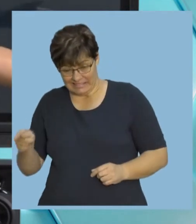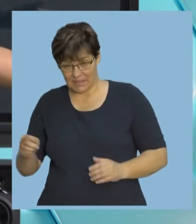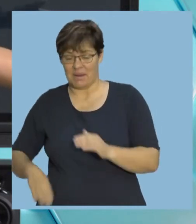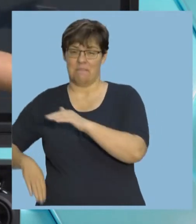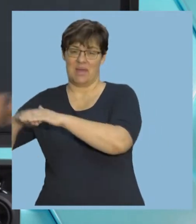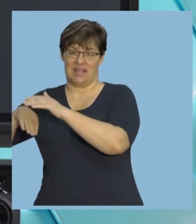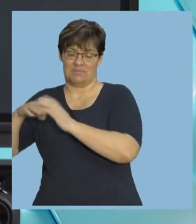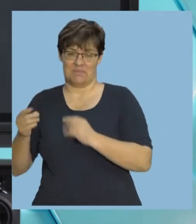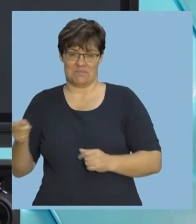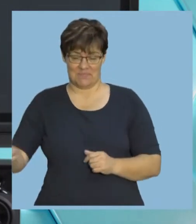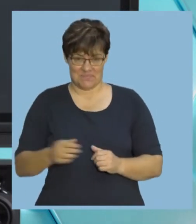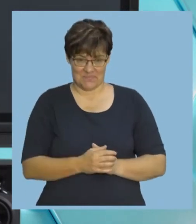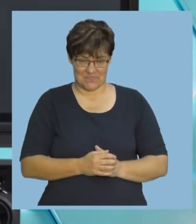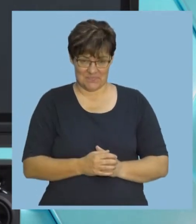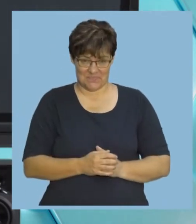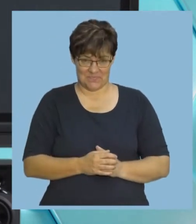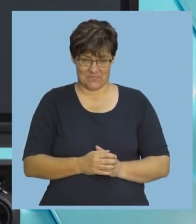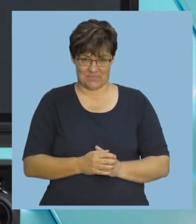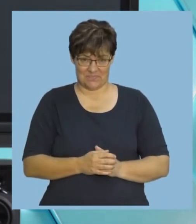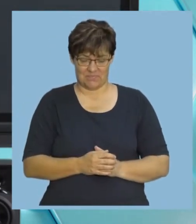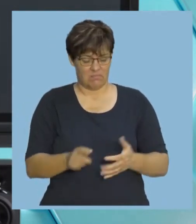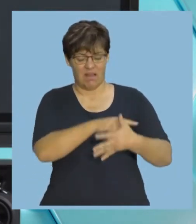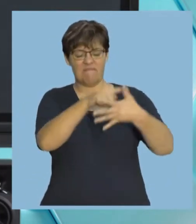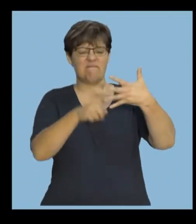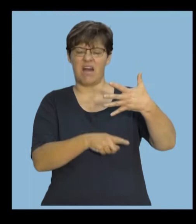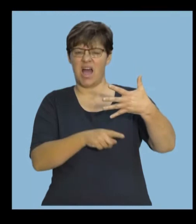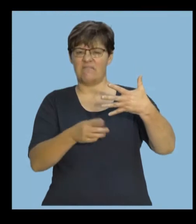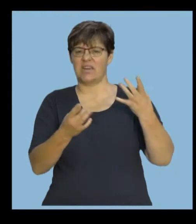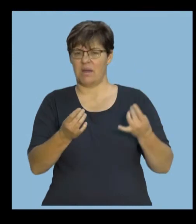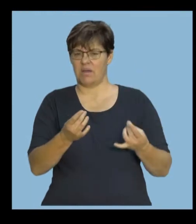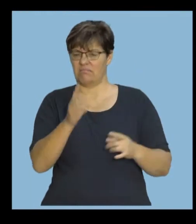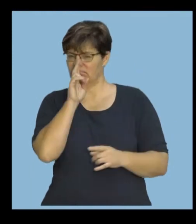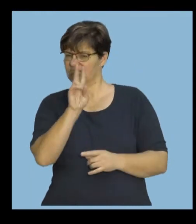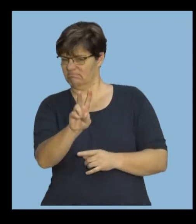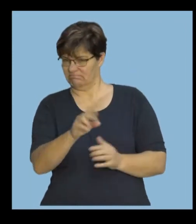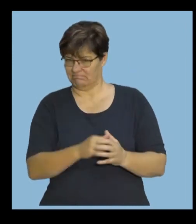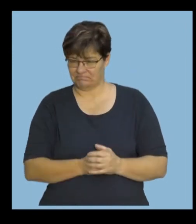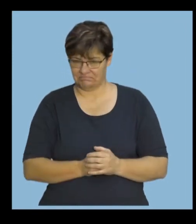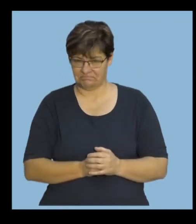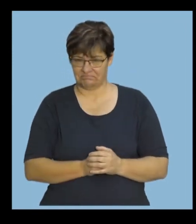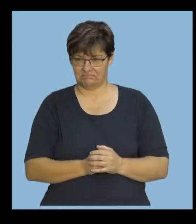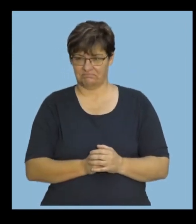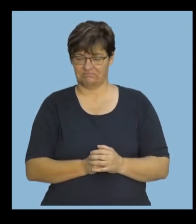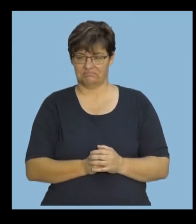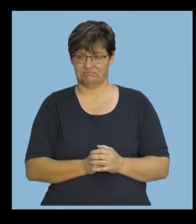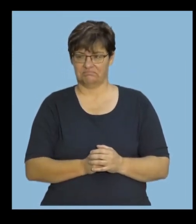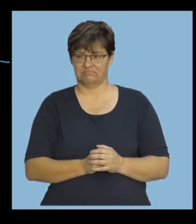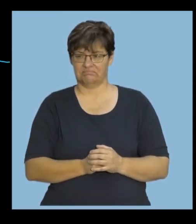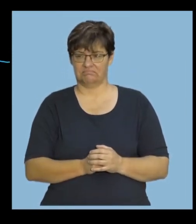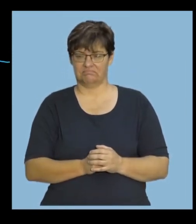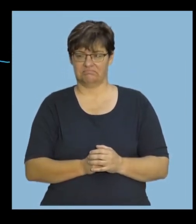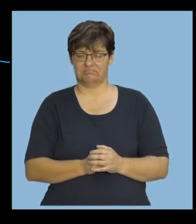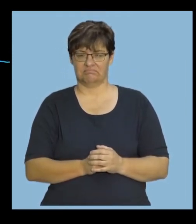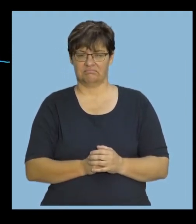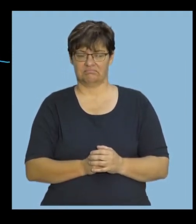Okay, so let's look at this 5-number summary. I'm going to try and draw this for you. So it implies